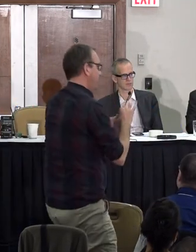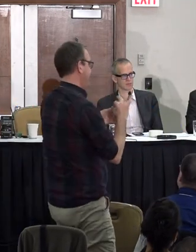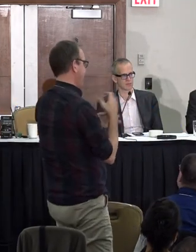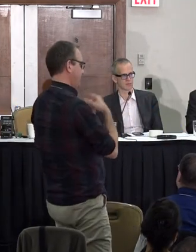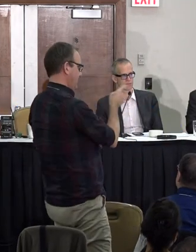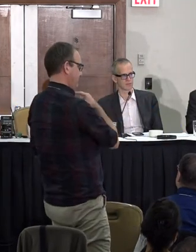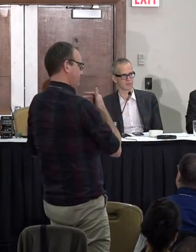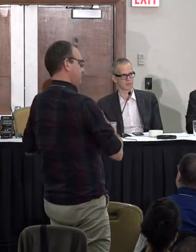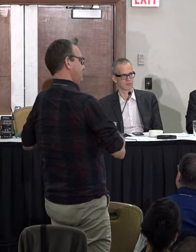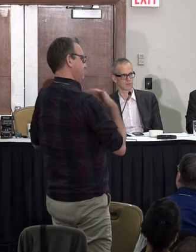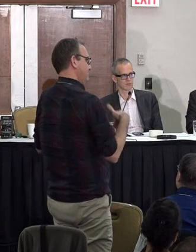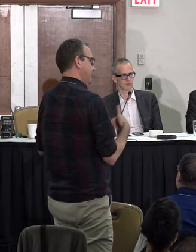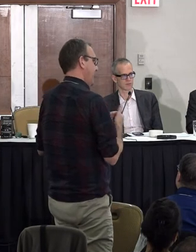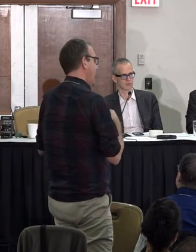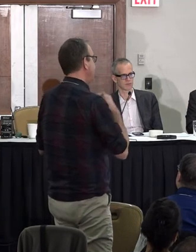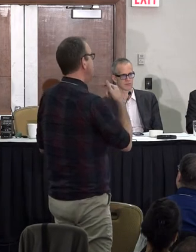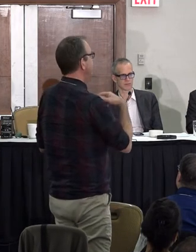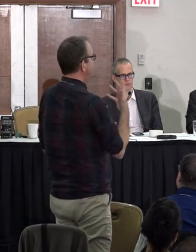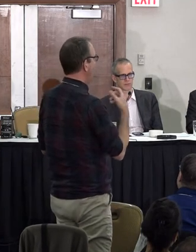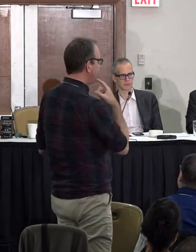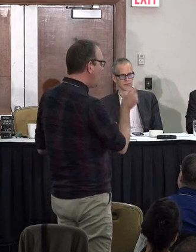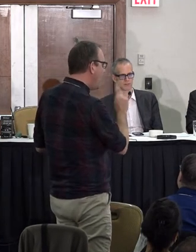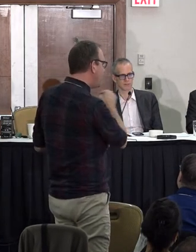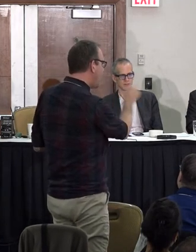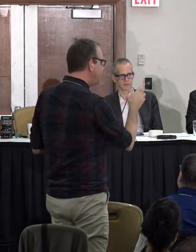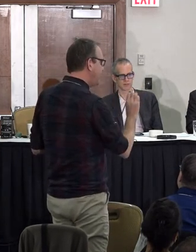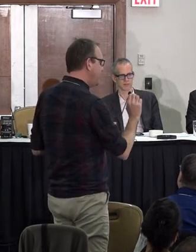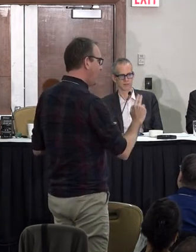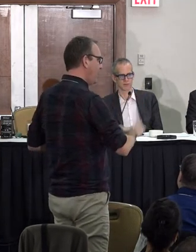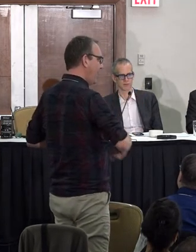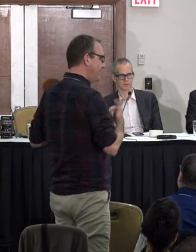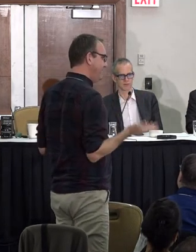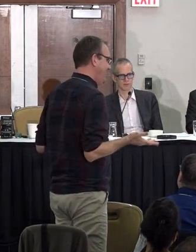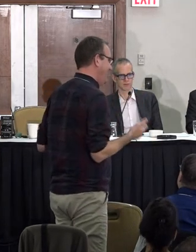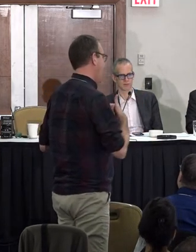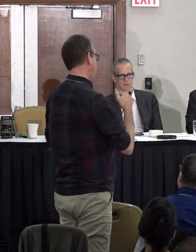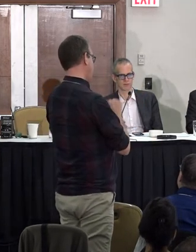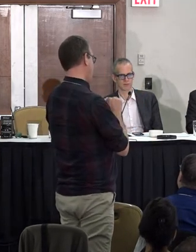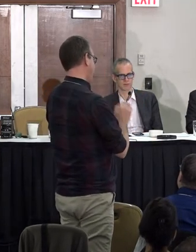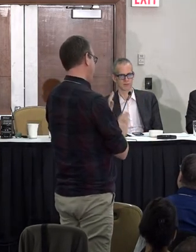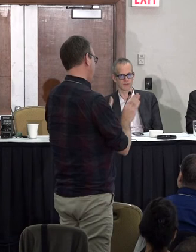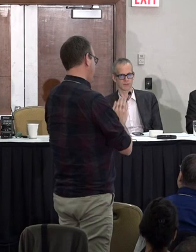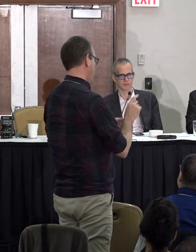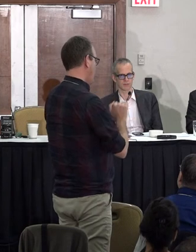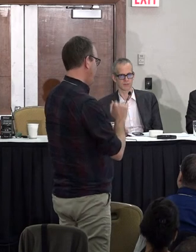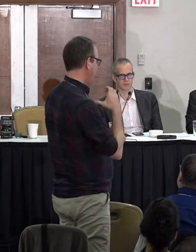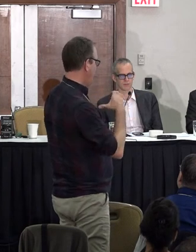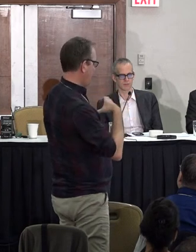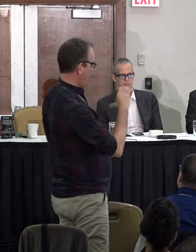Hi there. Yes, thank you very much for the comments of this panel. It's been really enlightening. And I'm just wondering where you've been all my